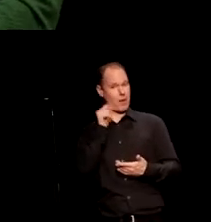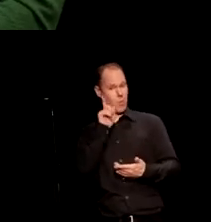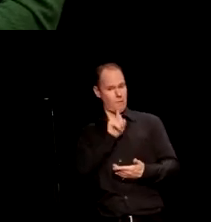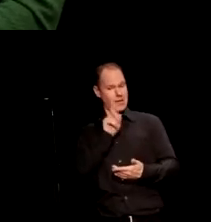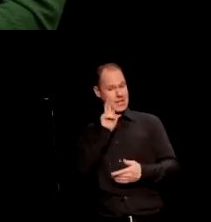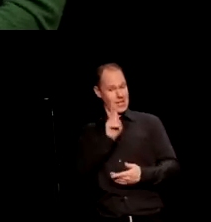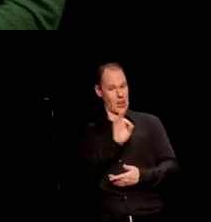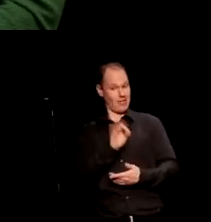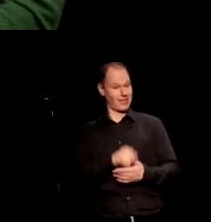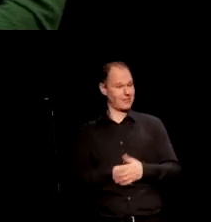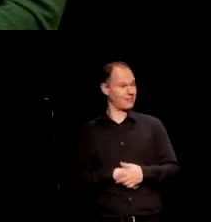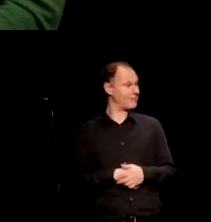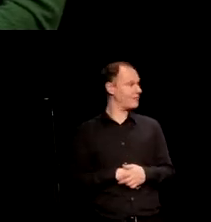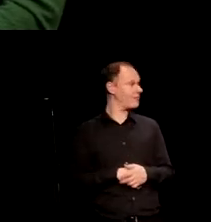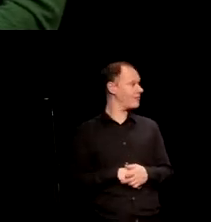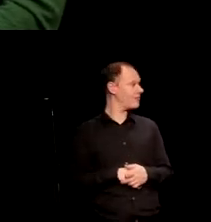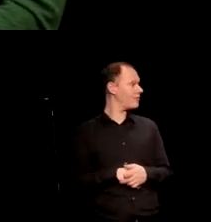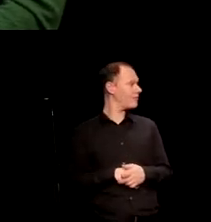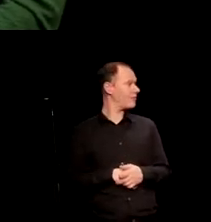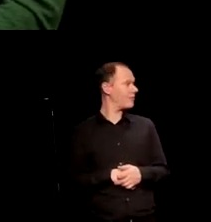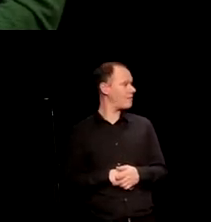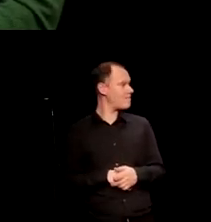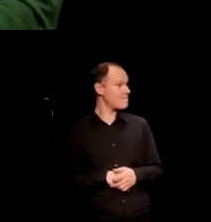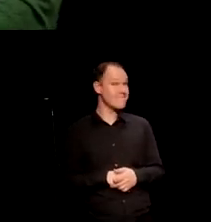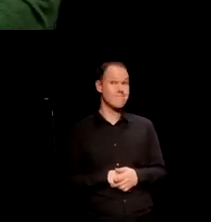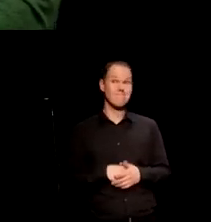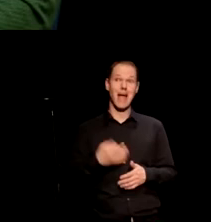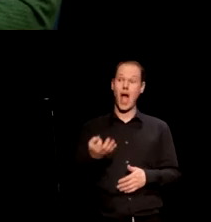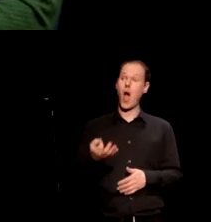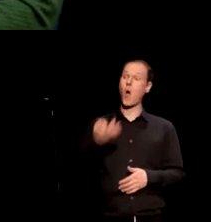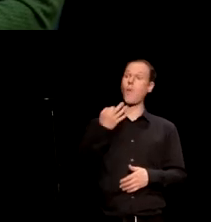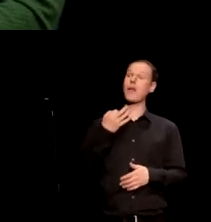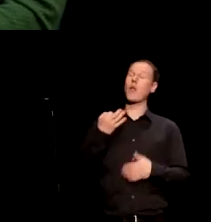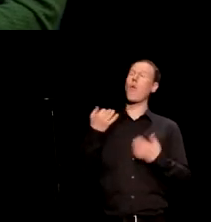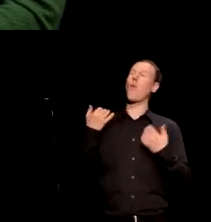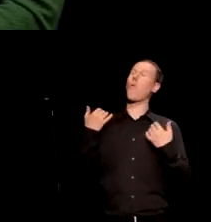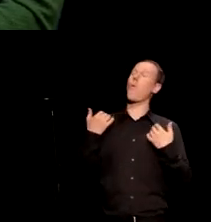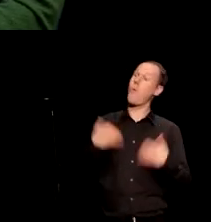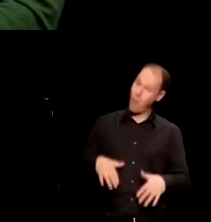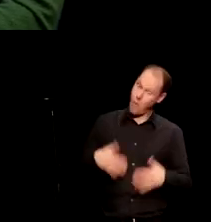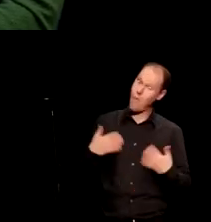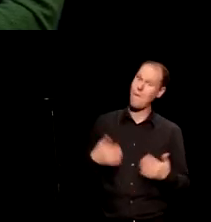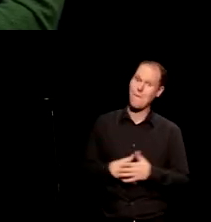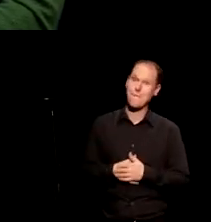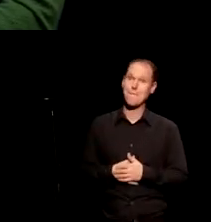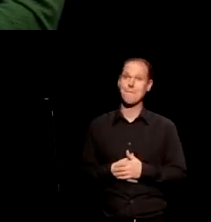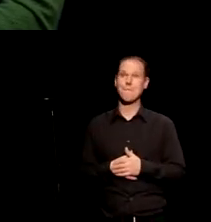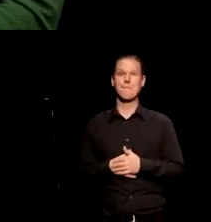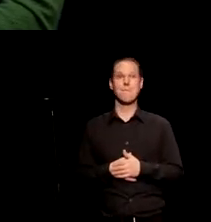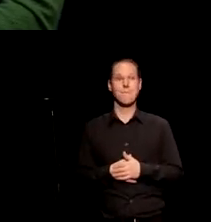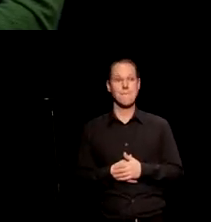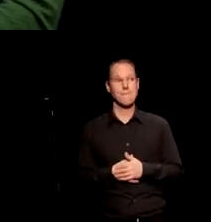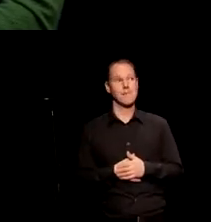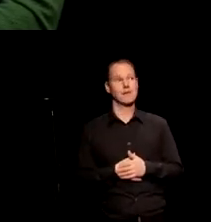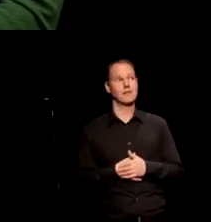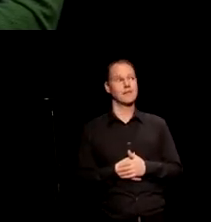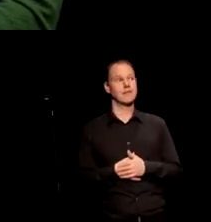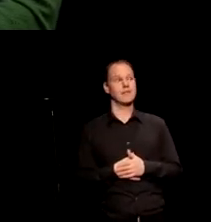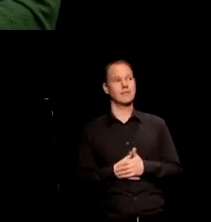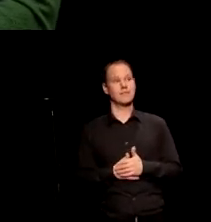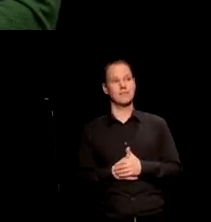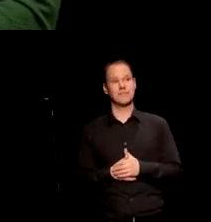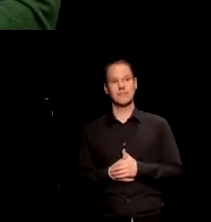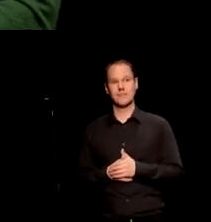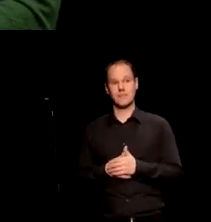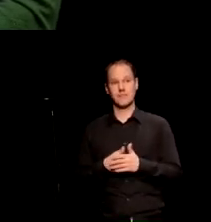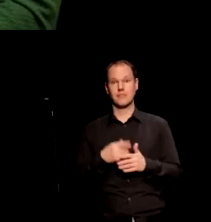It's a big question. Landed a big one there, and necessarily so. Thank you for the reminder. I opened my conversation with